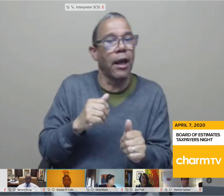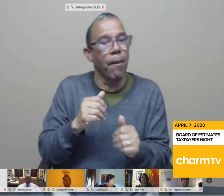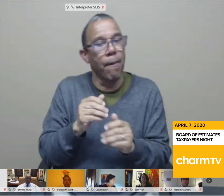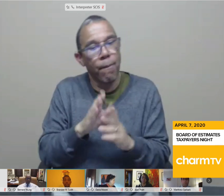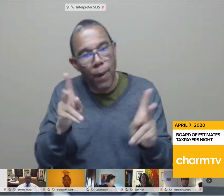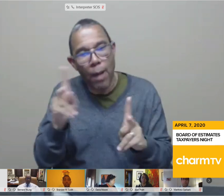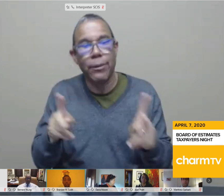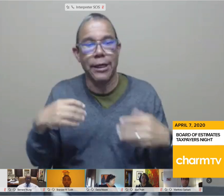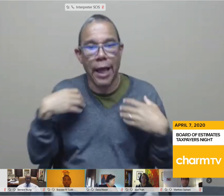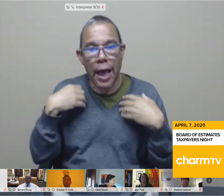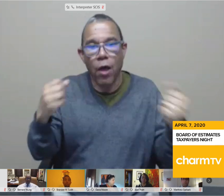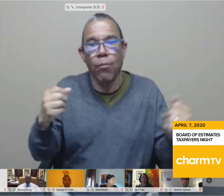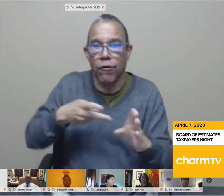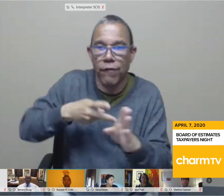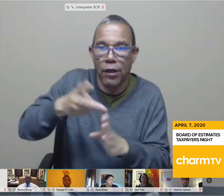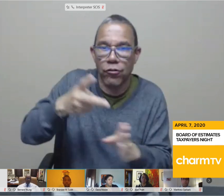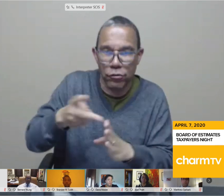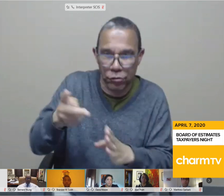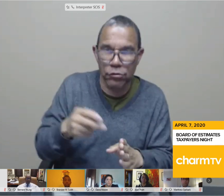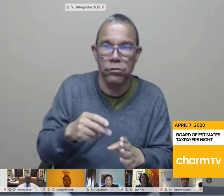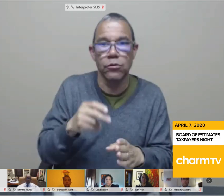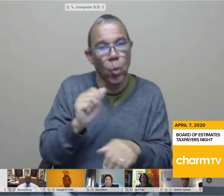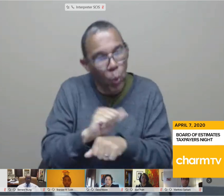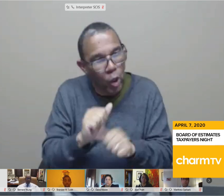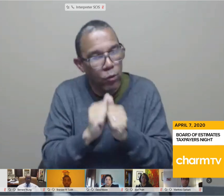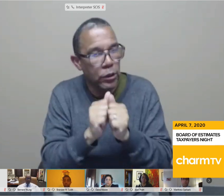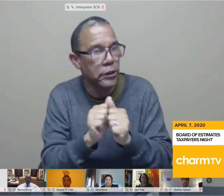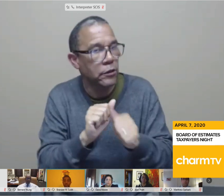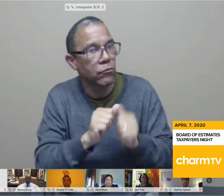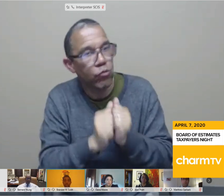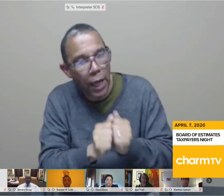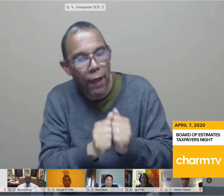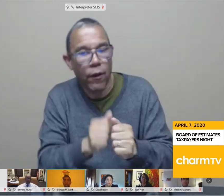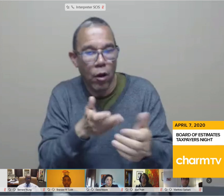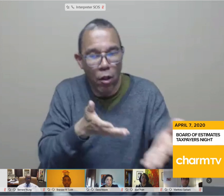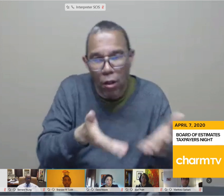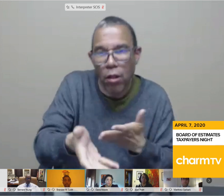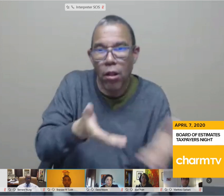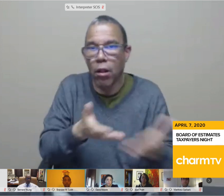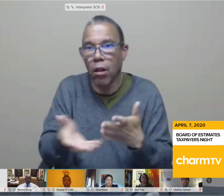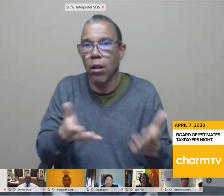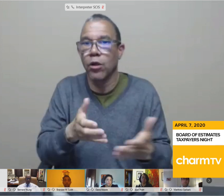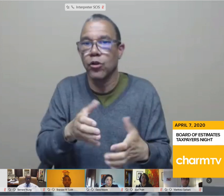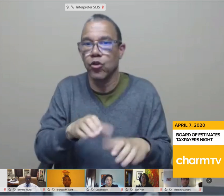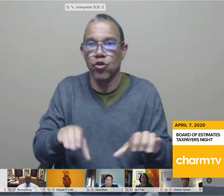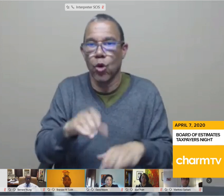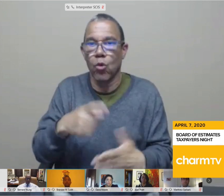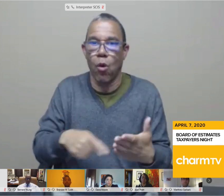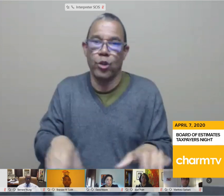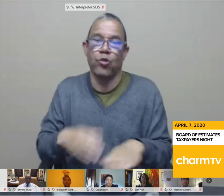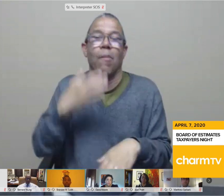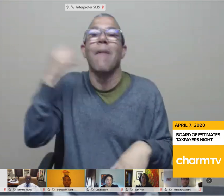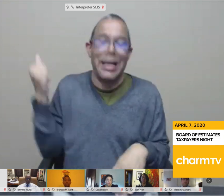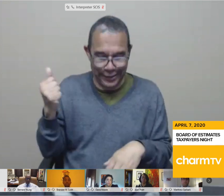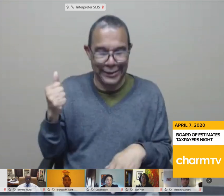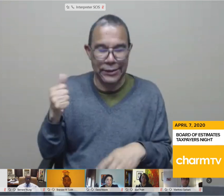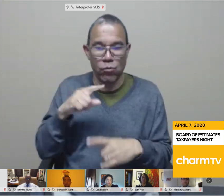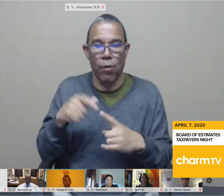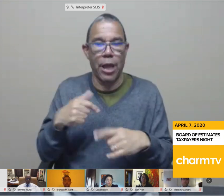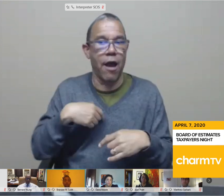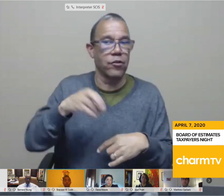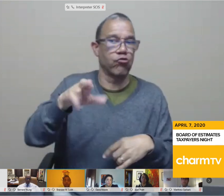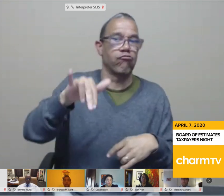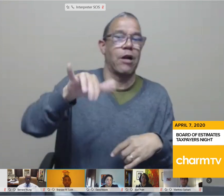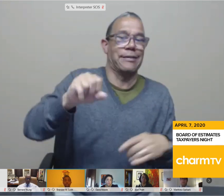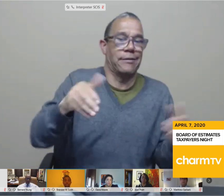every single thing that we do, working with each other, doing what we do best in a crisis here in Baltimore, and that's coming together to show